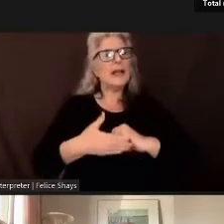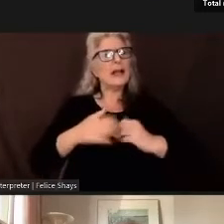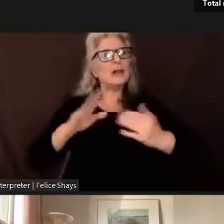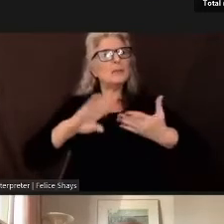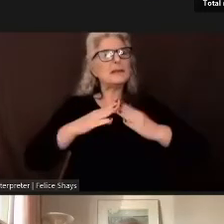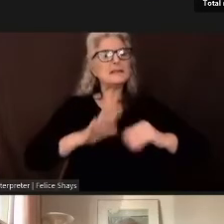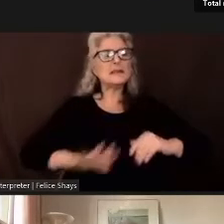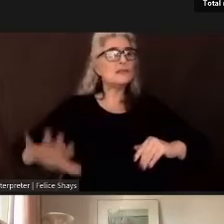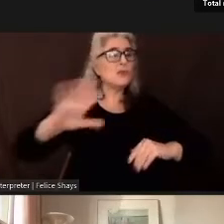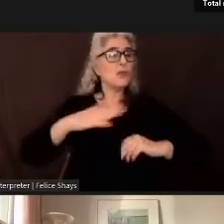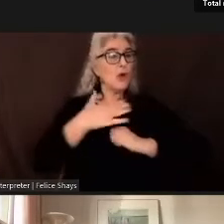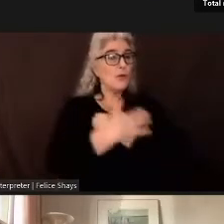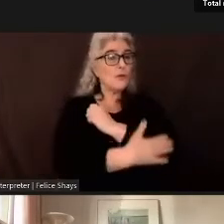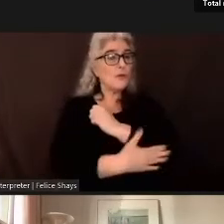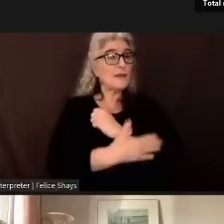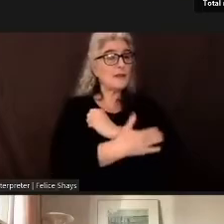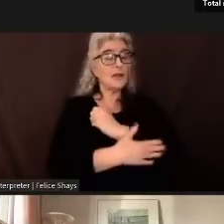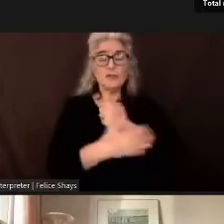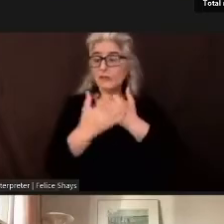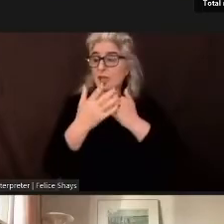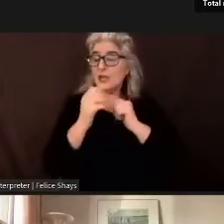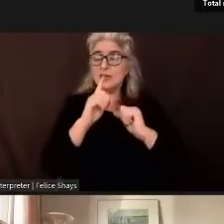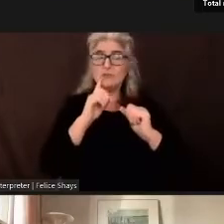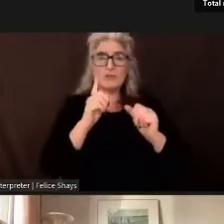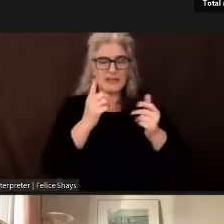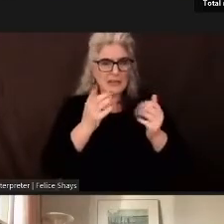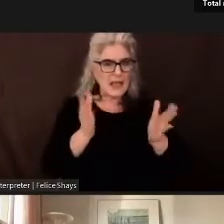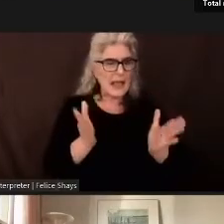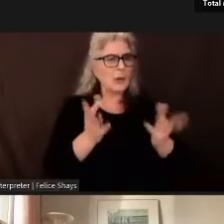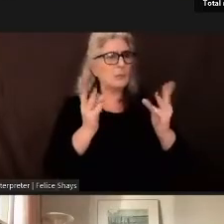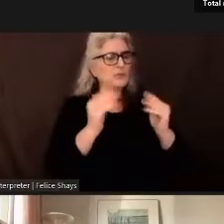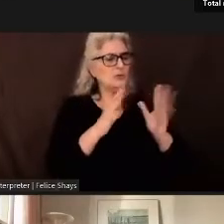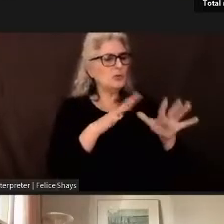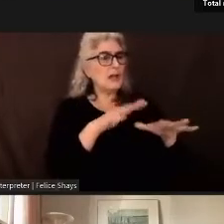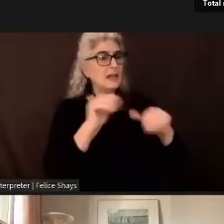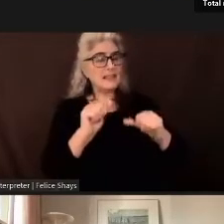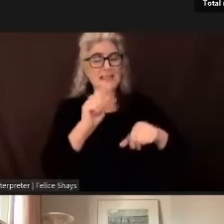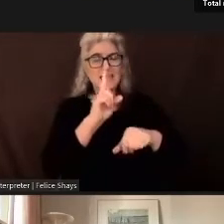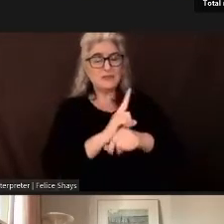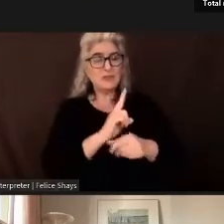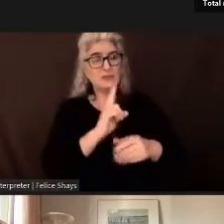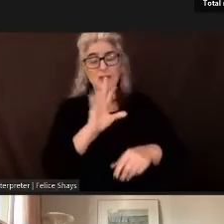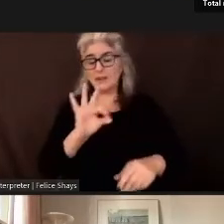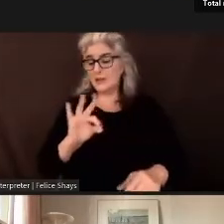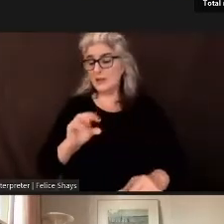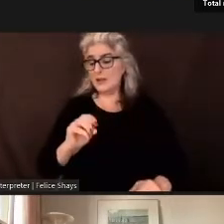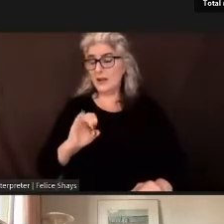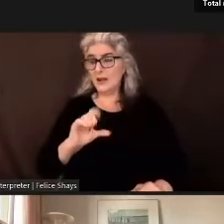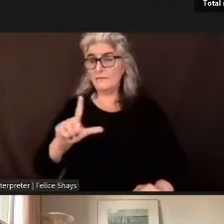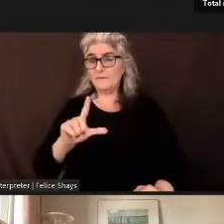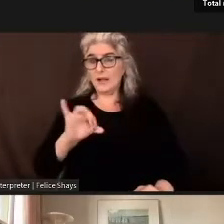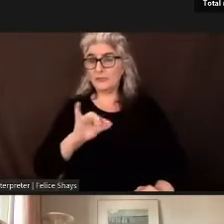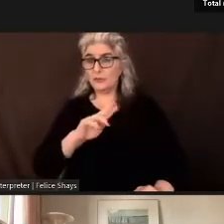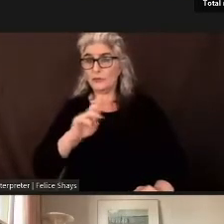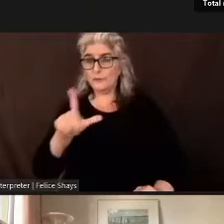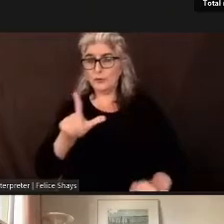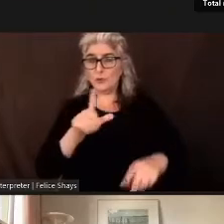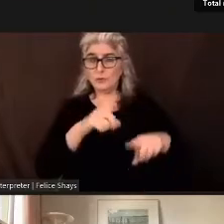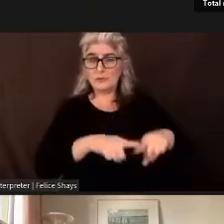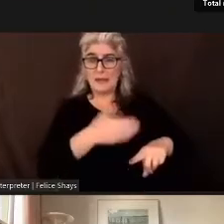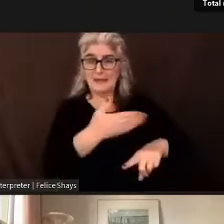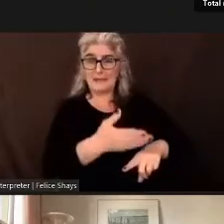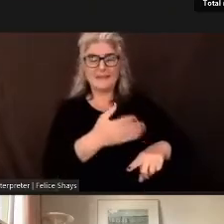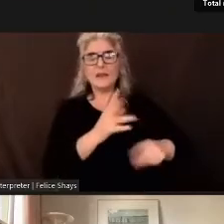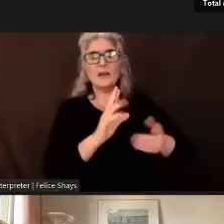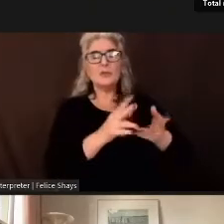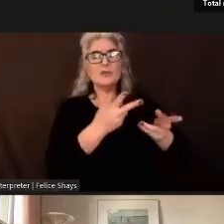country accelerate their transition away from fossil fuels. The reason that that's what we focus on is because we believe that